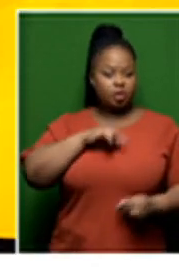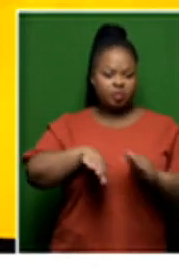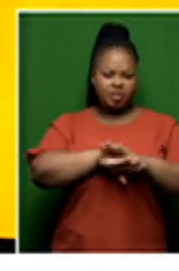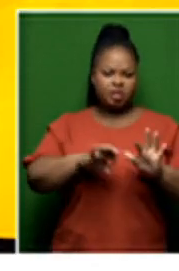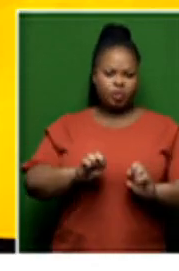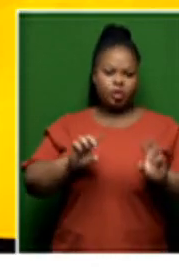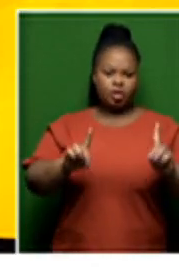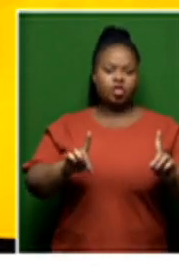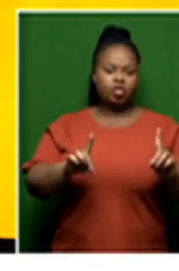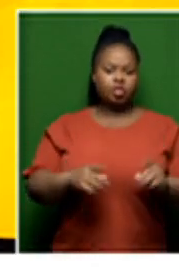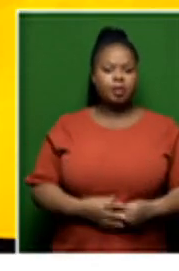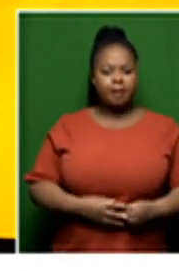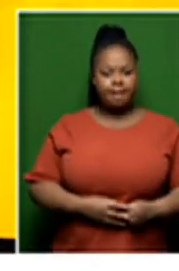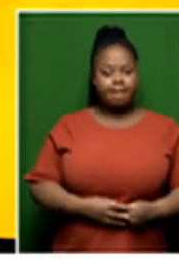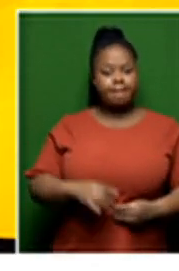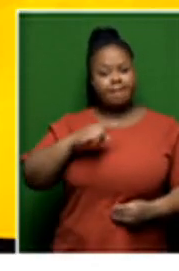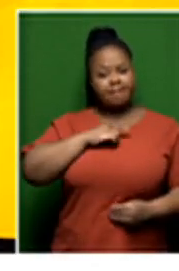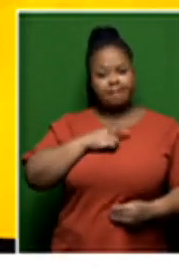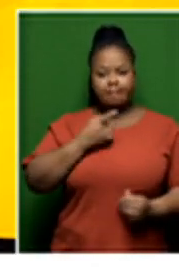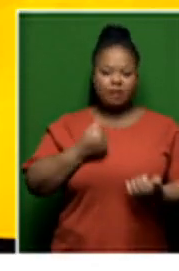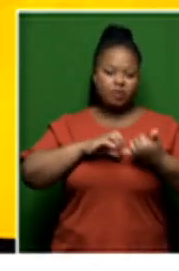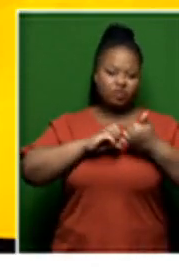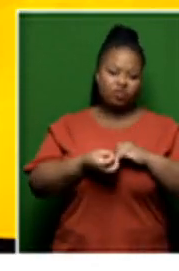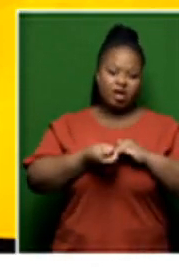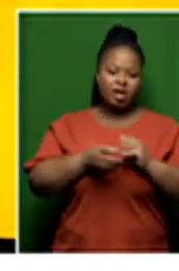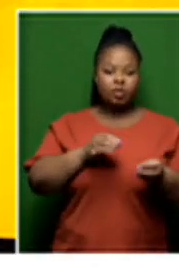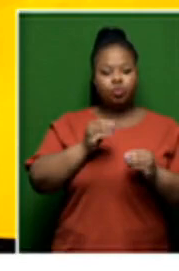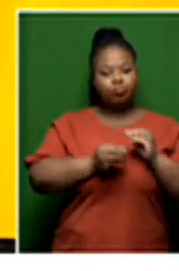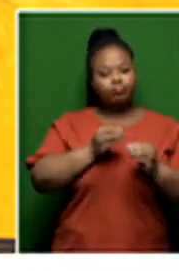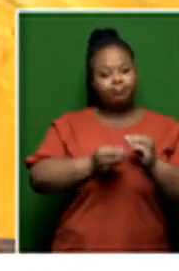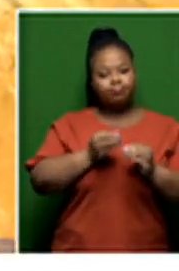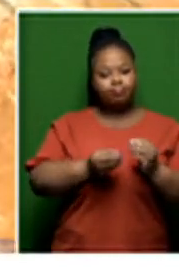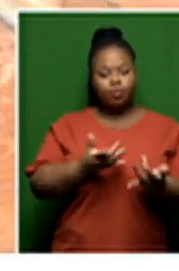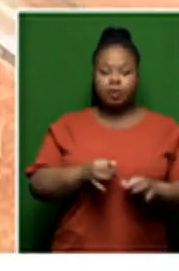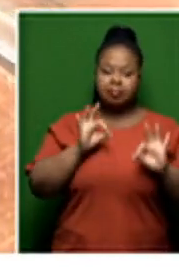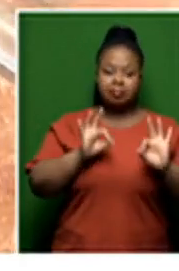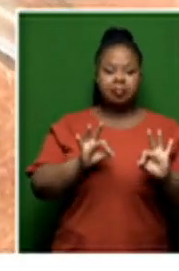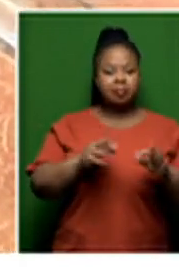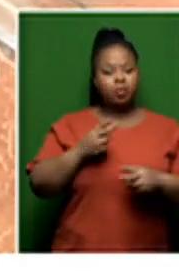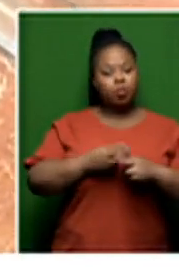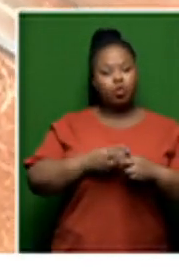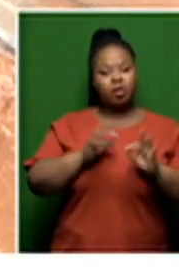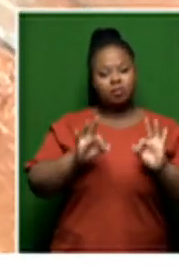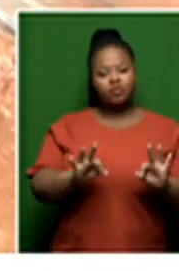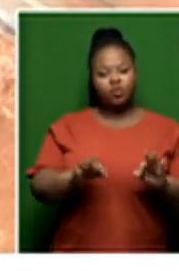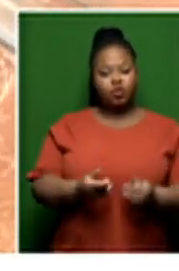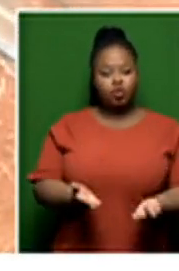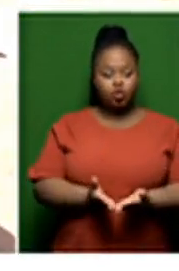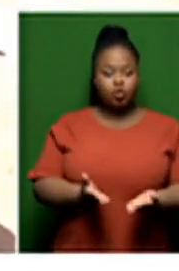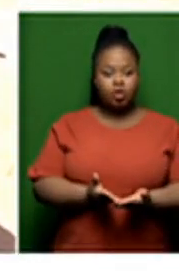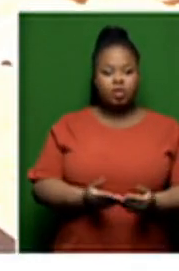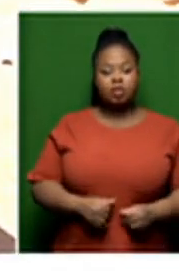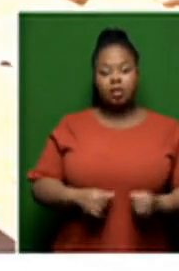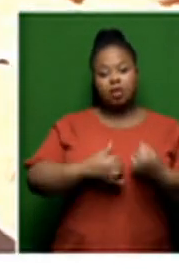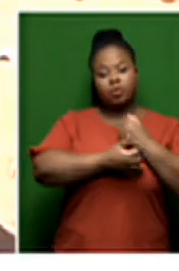Basic Education, great strides have been made in replacing pit latrines with appropriate sanitation facilities for schools